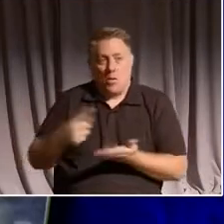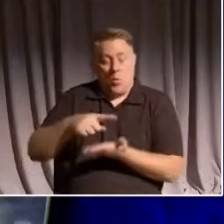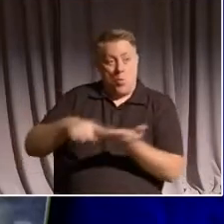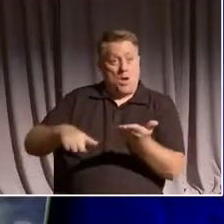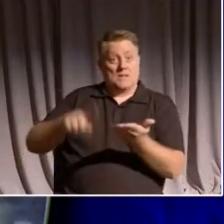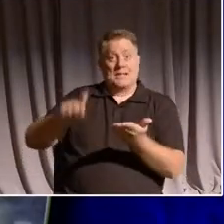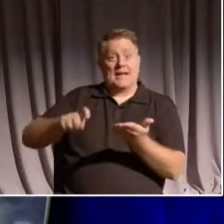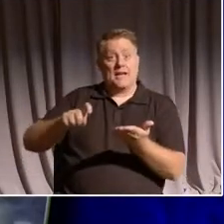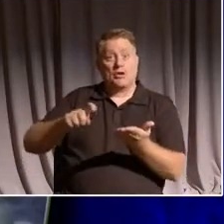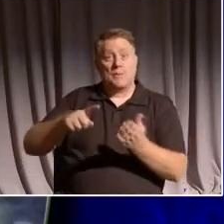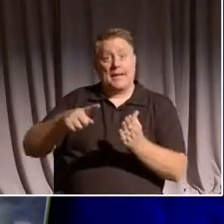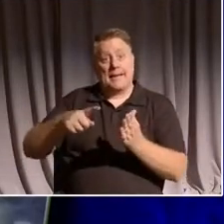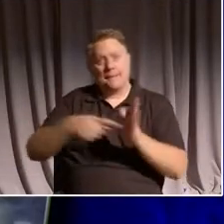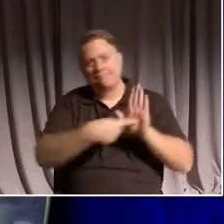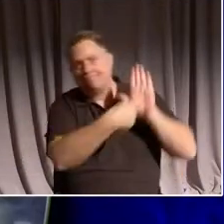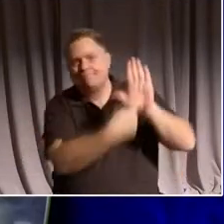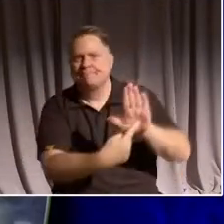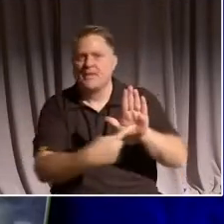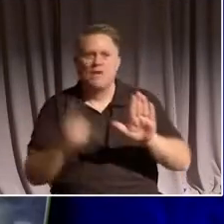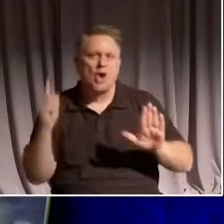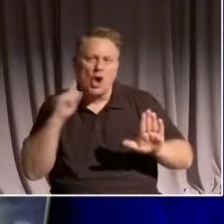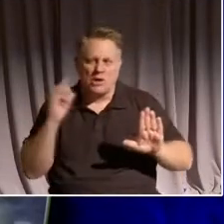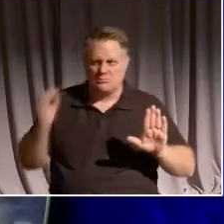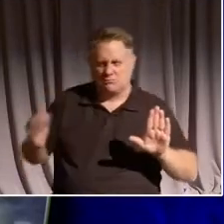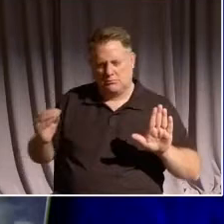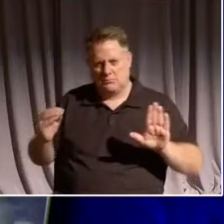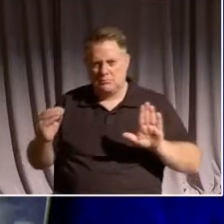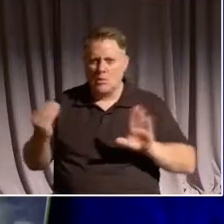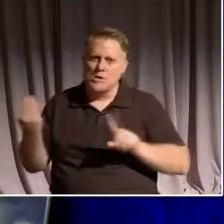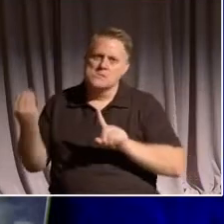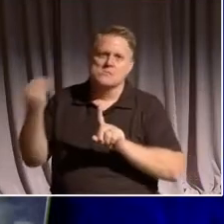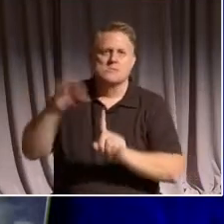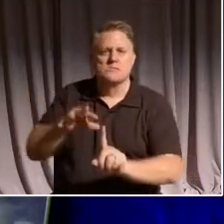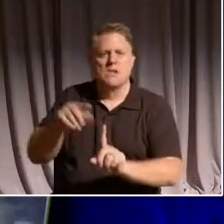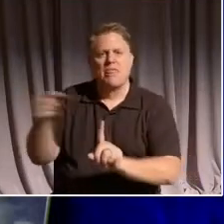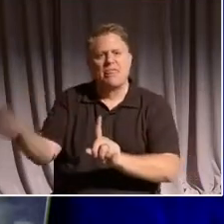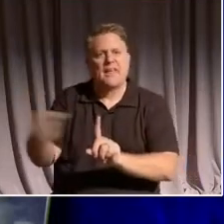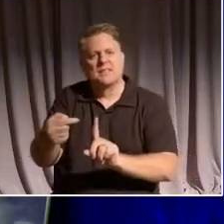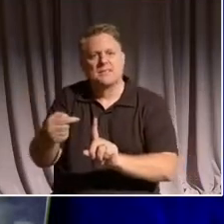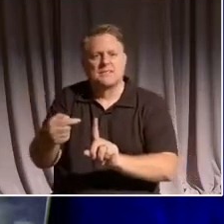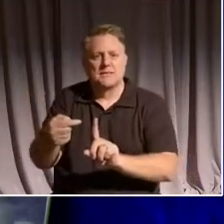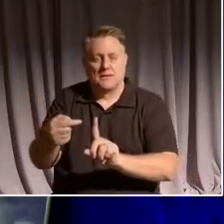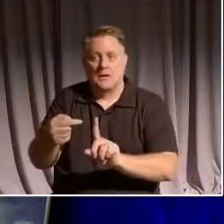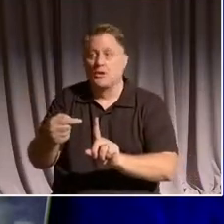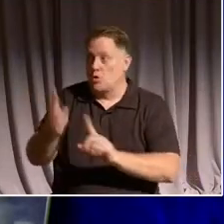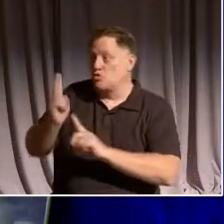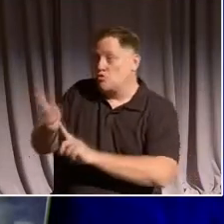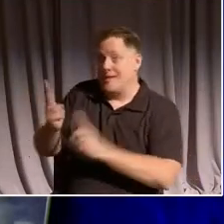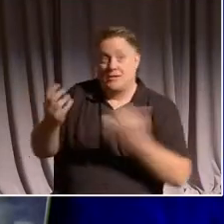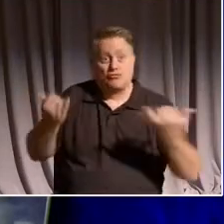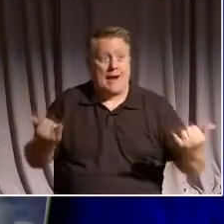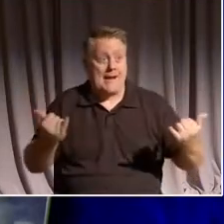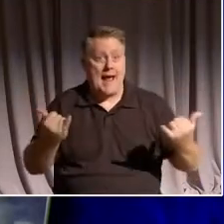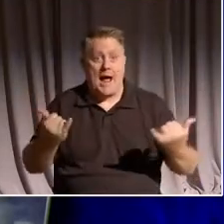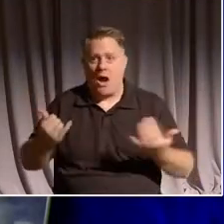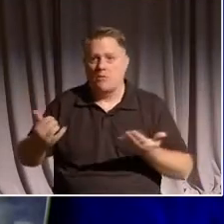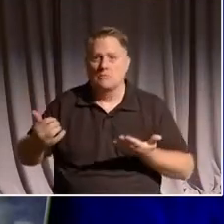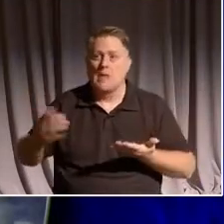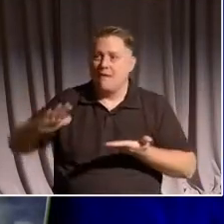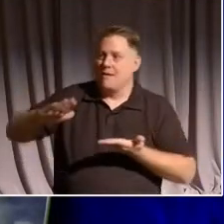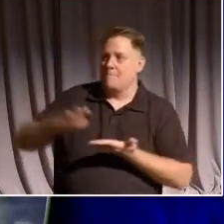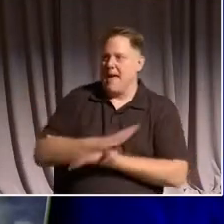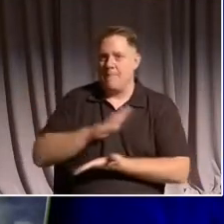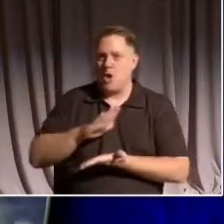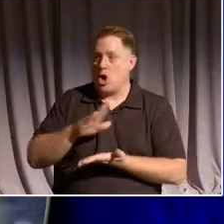needing to be uplifted that you haven't heard a lot of? So we encourage you to take 2 minutes right now to grab a